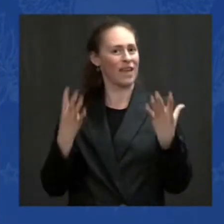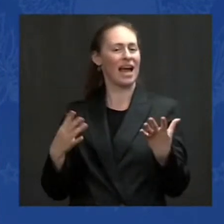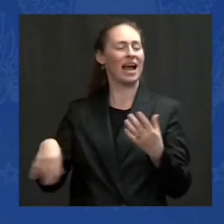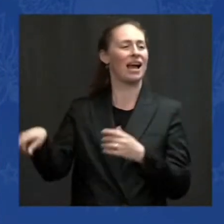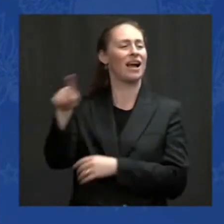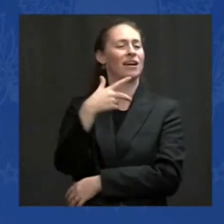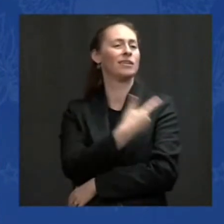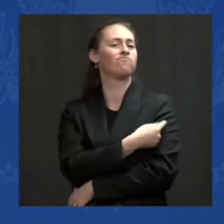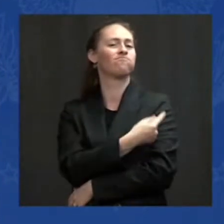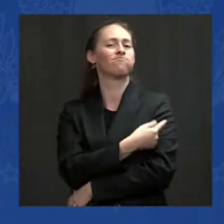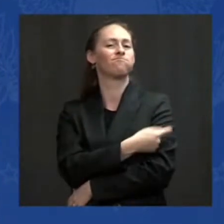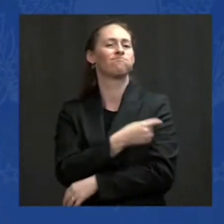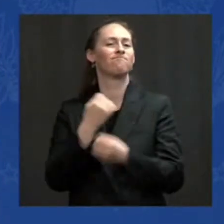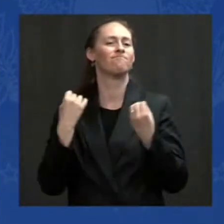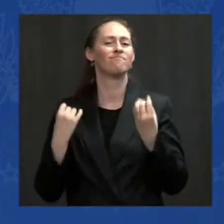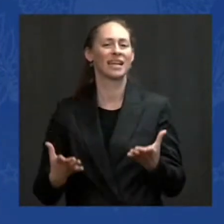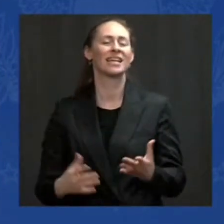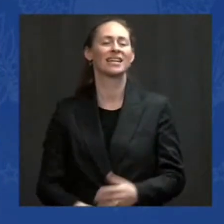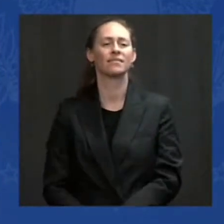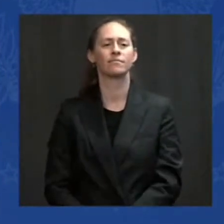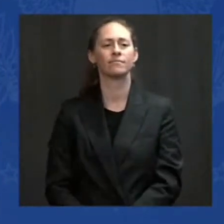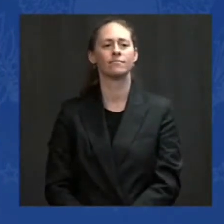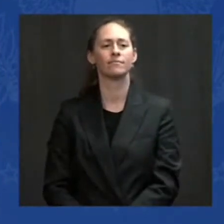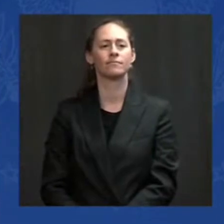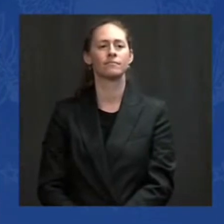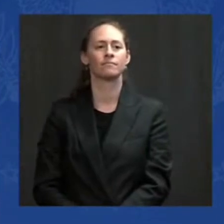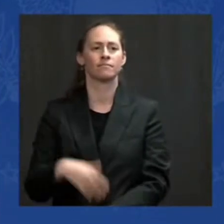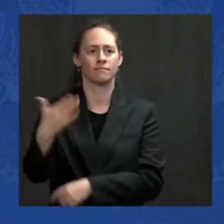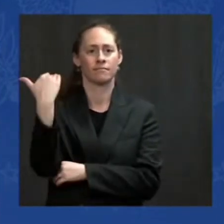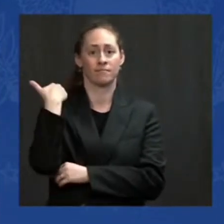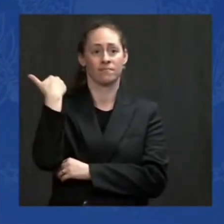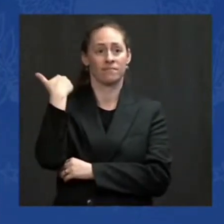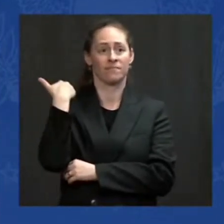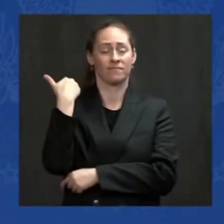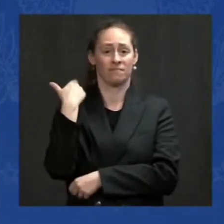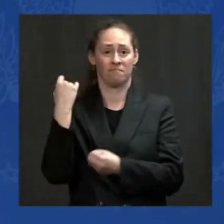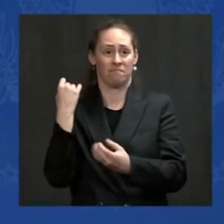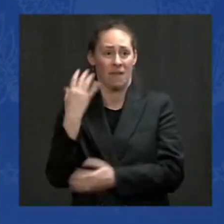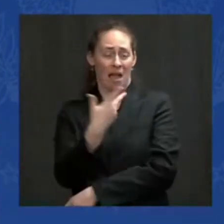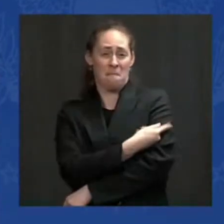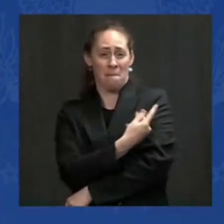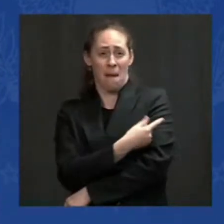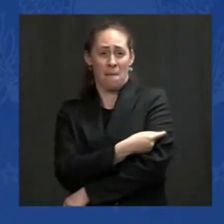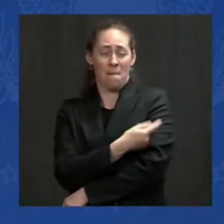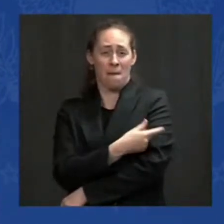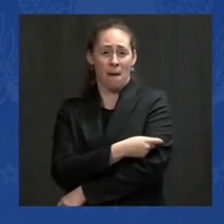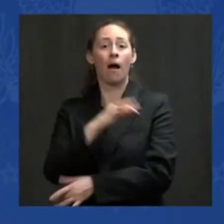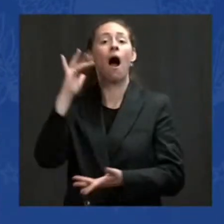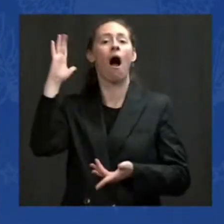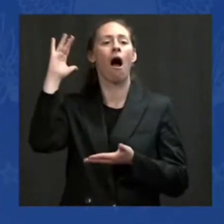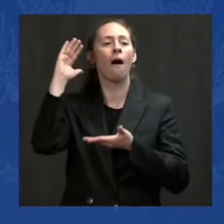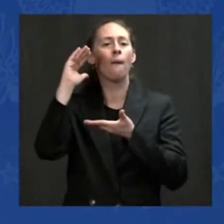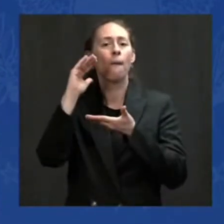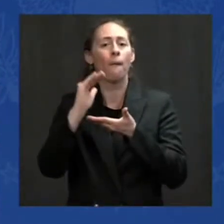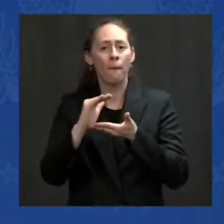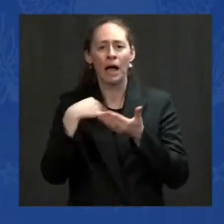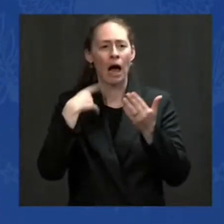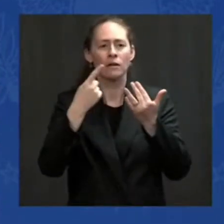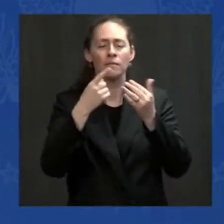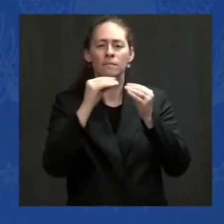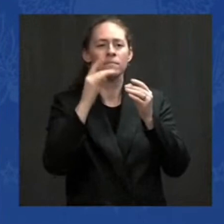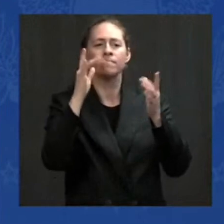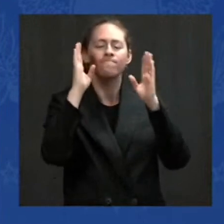getting Americans vaccinated at a speed and scale never seen before to focusing on reaching each individual who